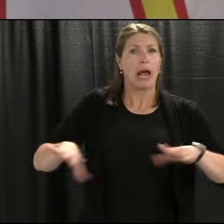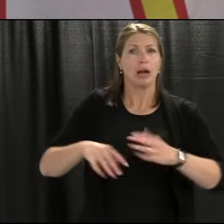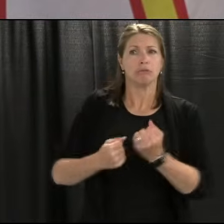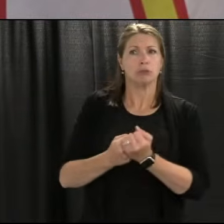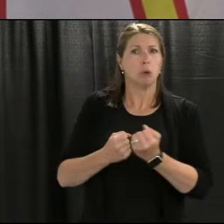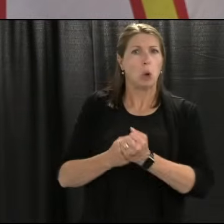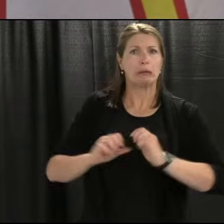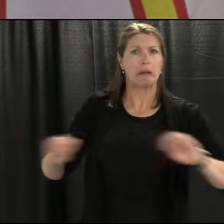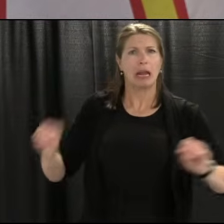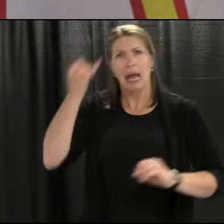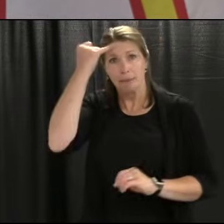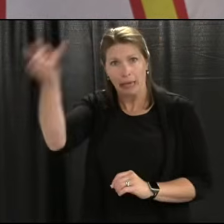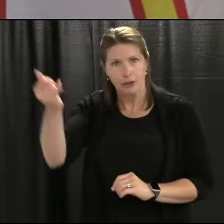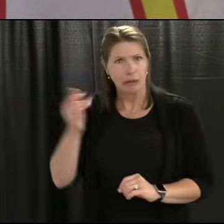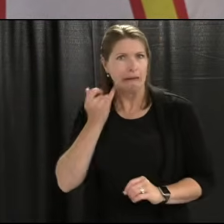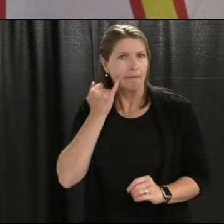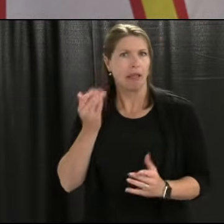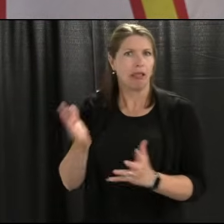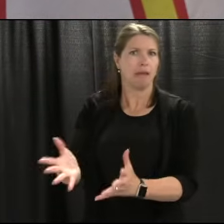keep them as small as possible.